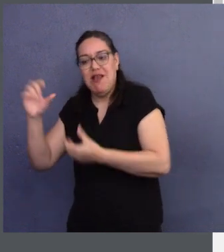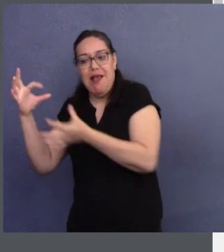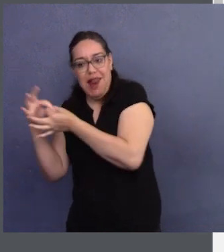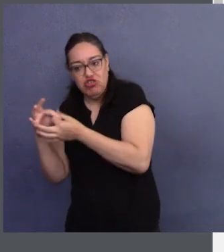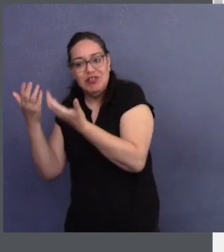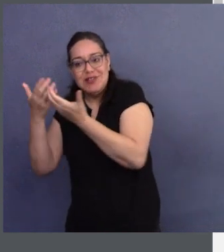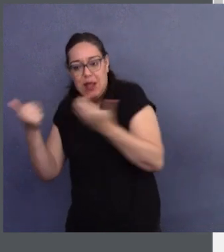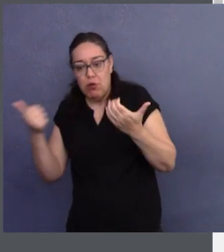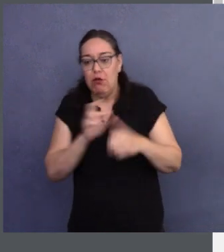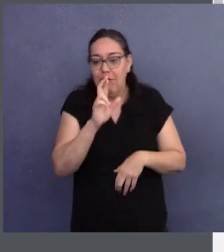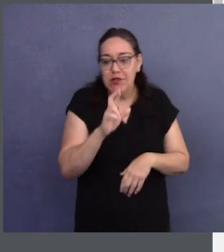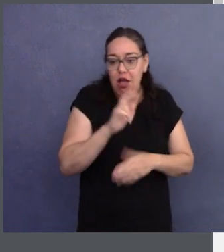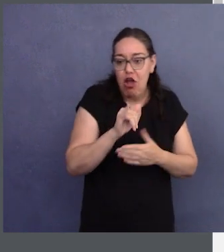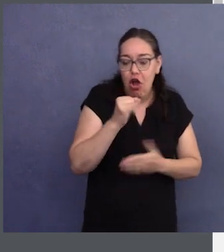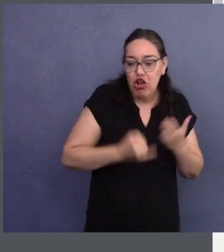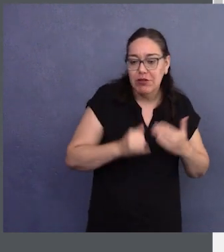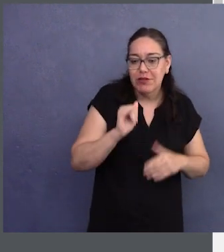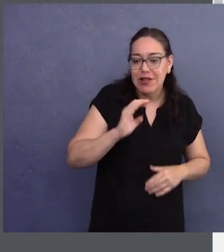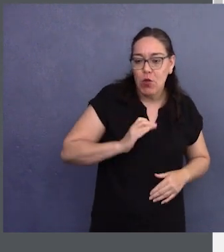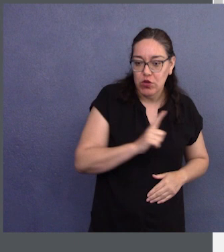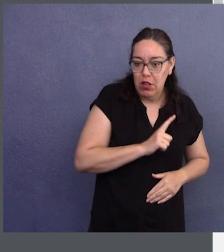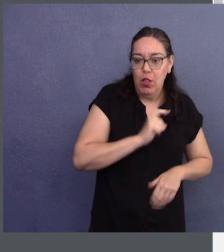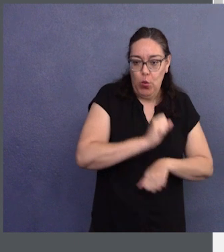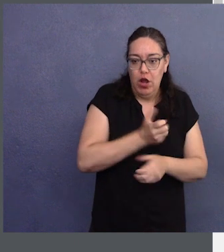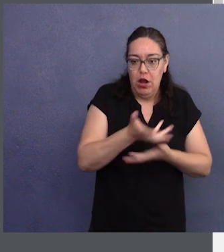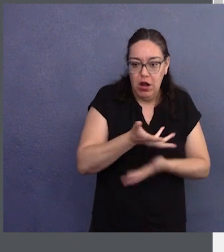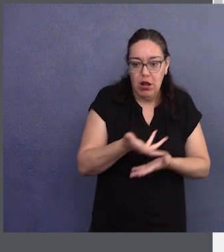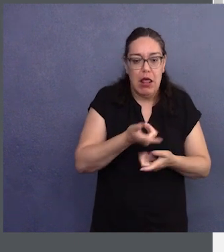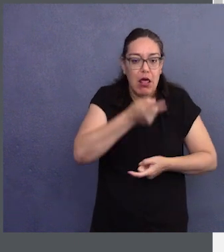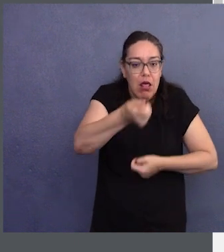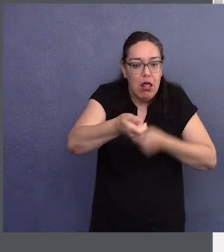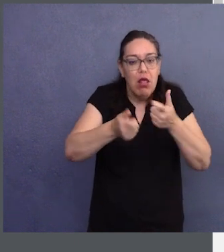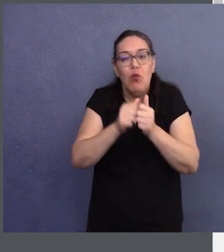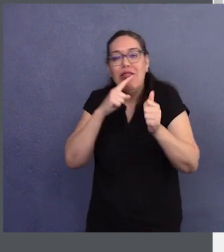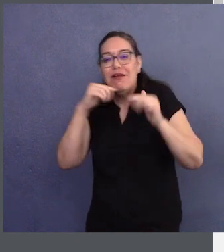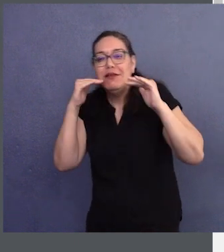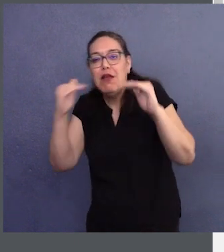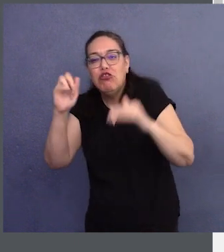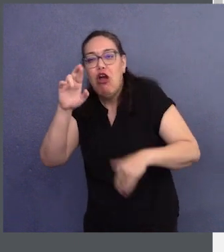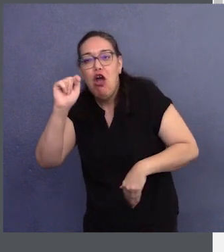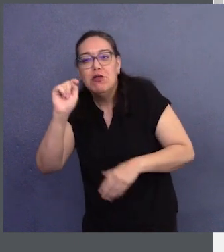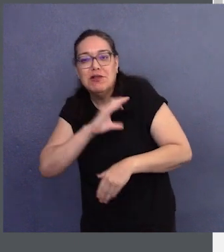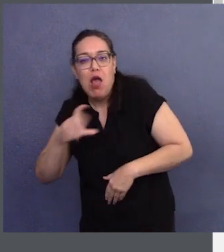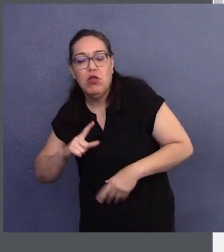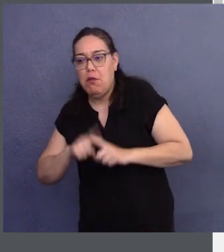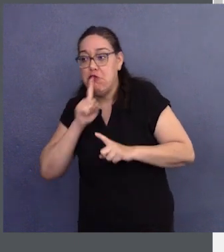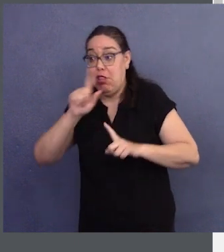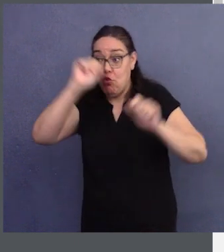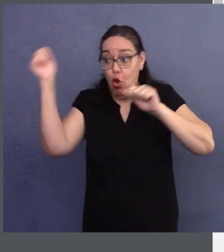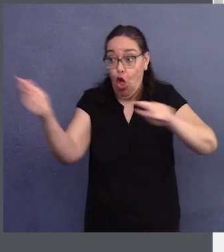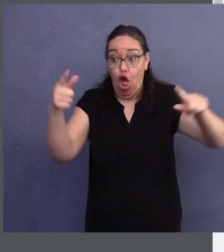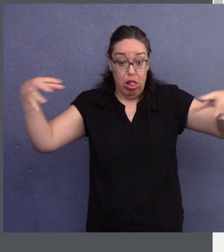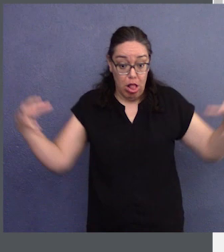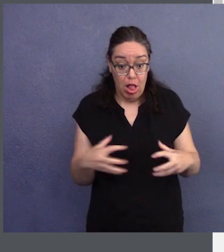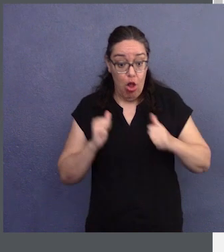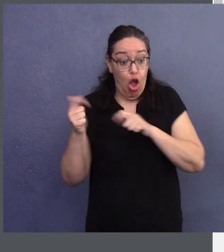Riverside Arts Council, and minimally with the Desert Arts Council, but not really as a collective.